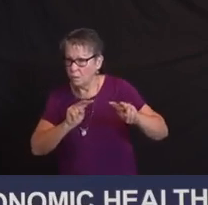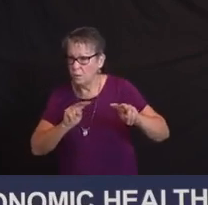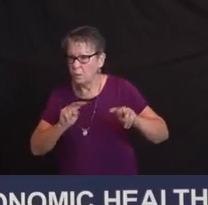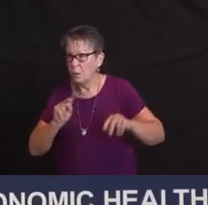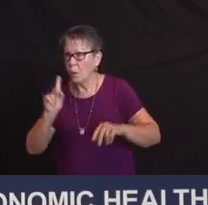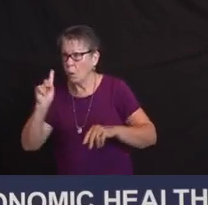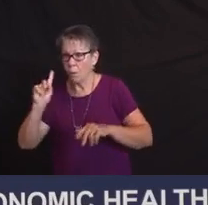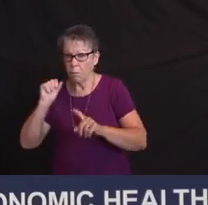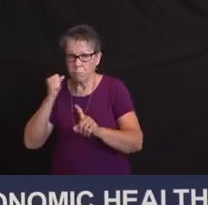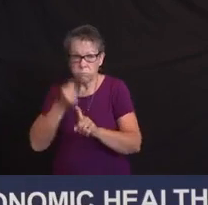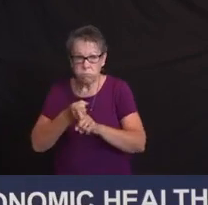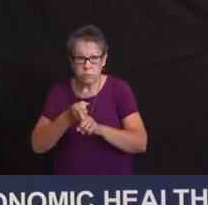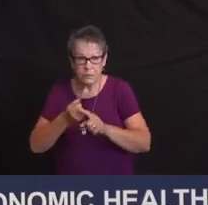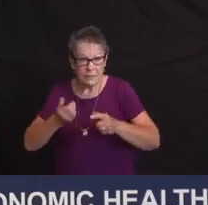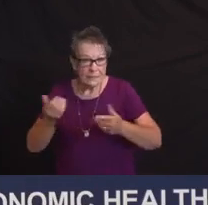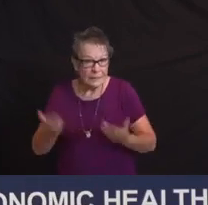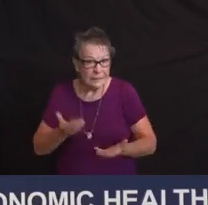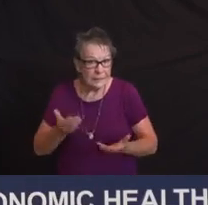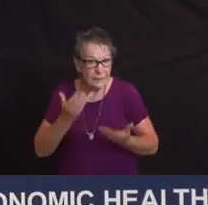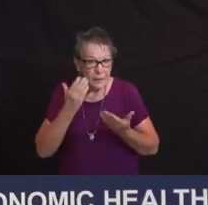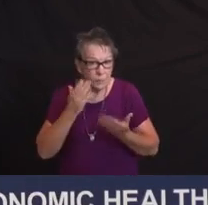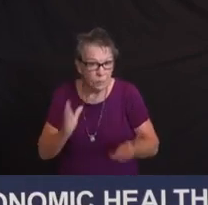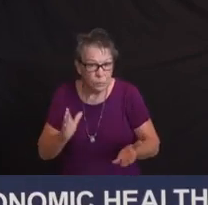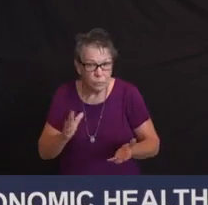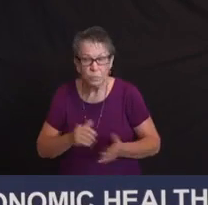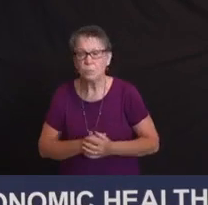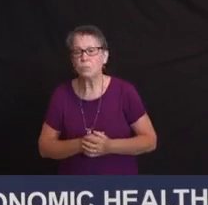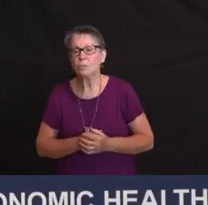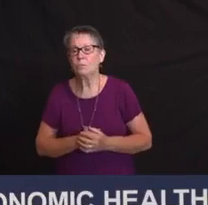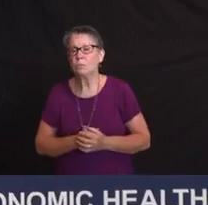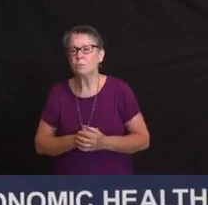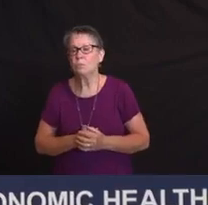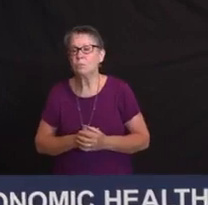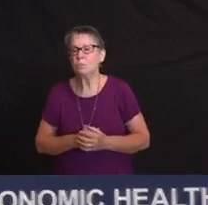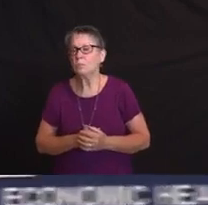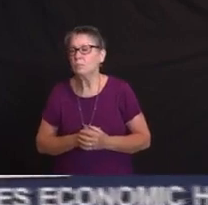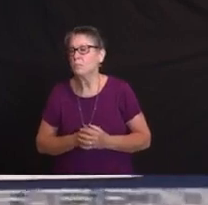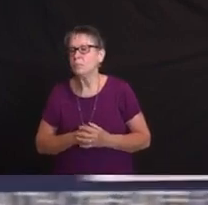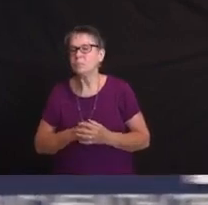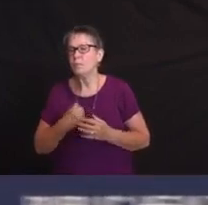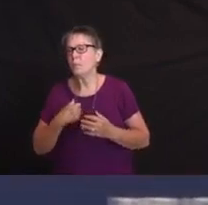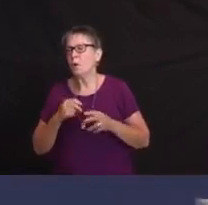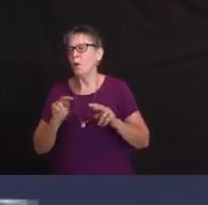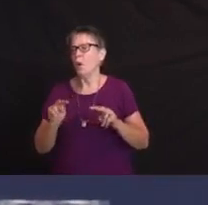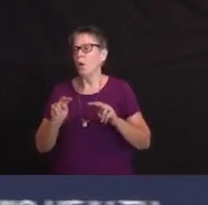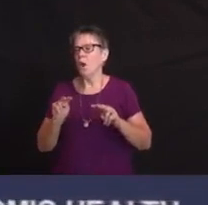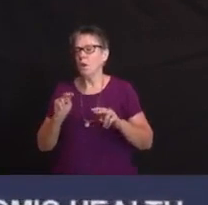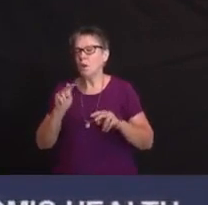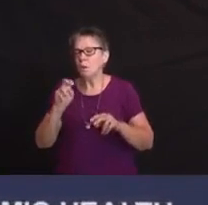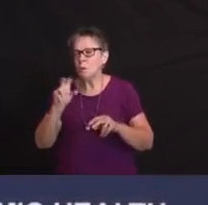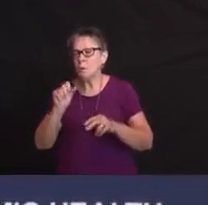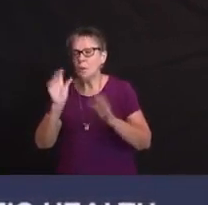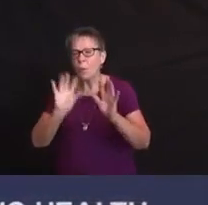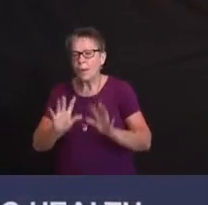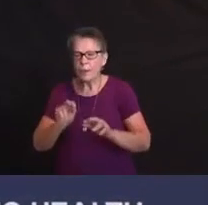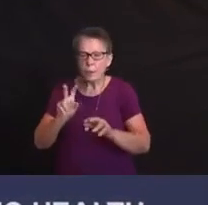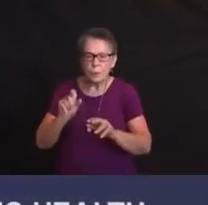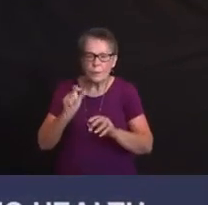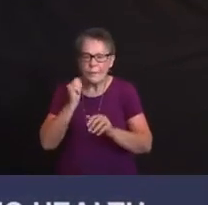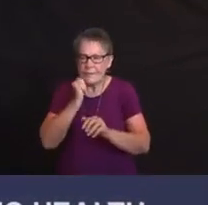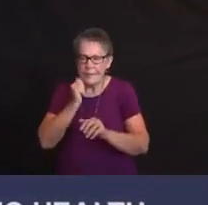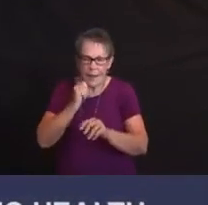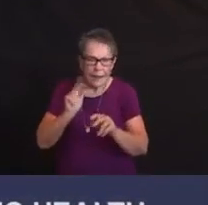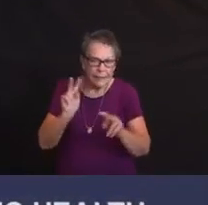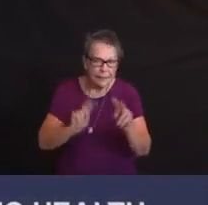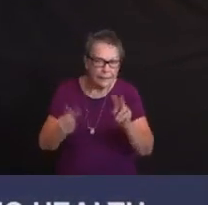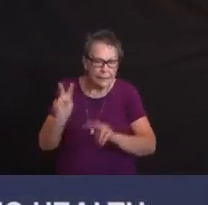but as always, monitoring that 24/7, Governor. That's all I got. Thank you, Pat, and thank you for everything. I think with that,